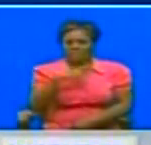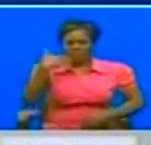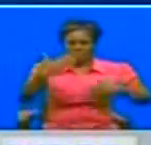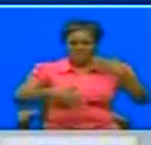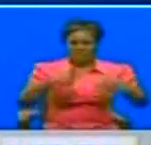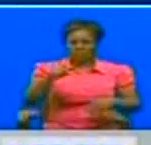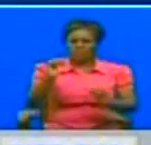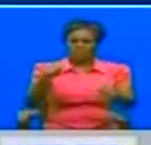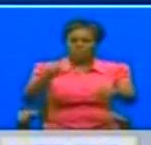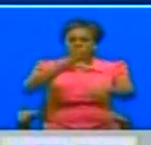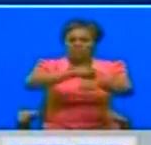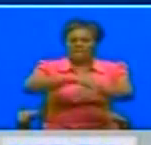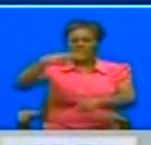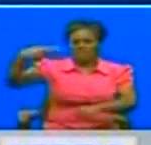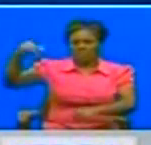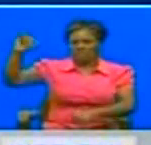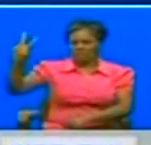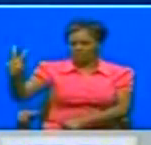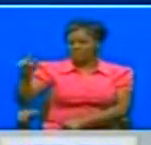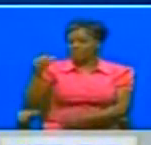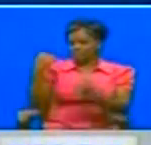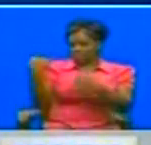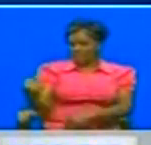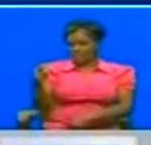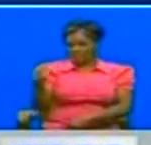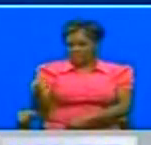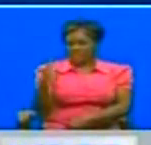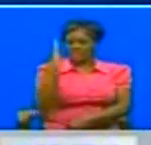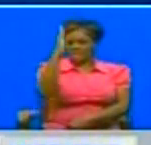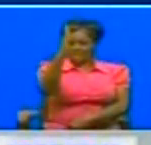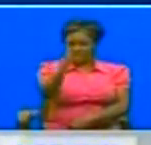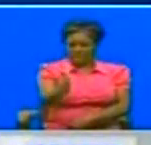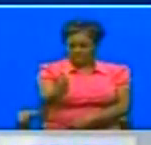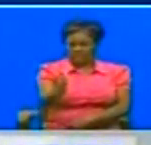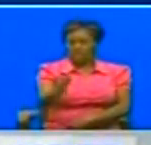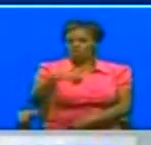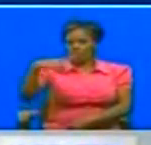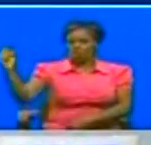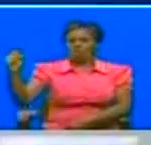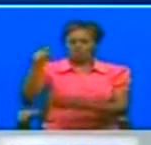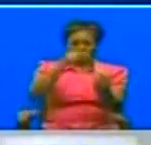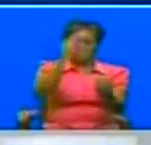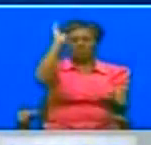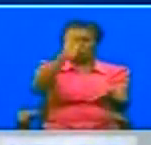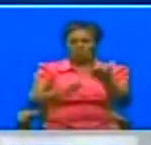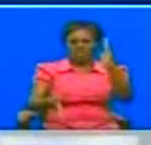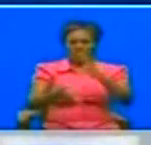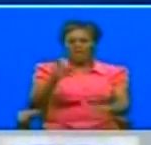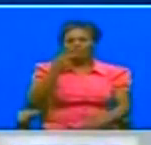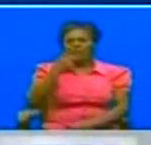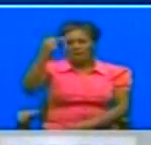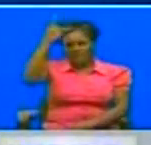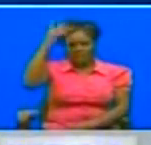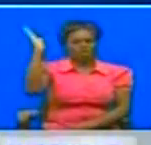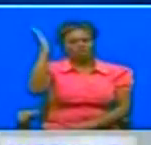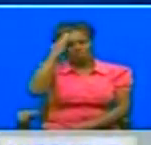them at a risk of getting HIV, then such a child can directly consent for a HIV test without the parent's consent,